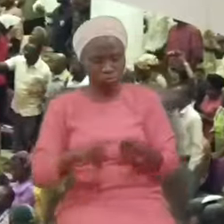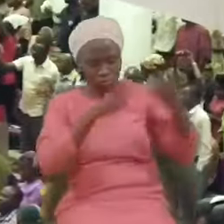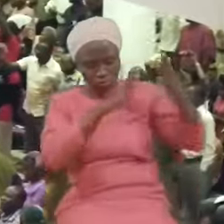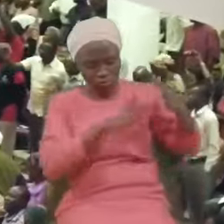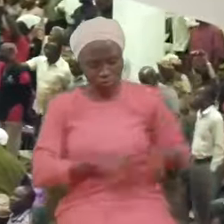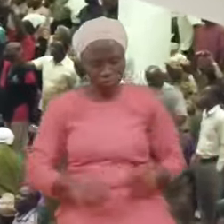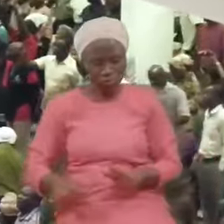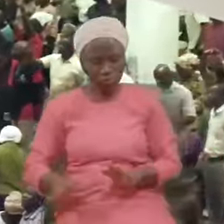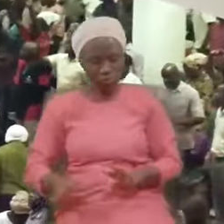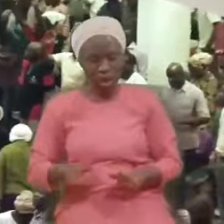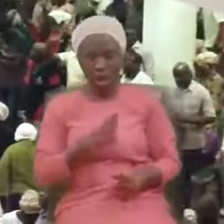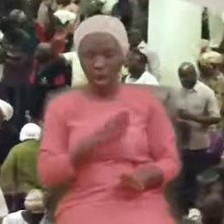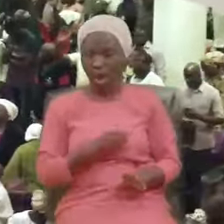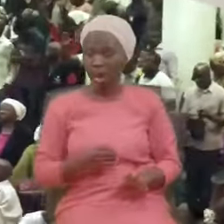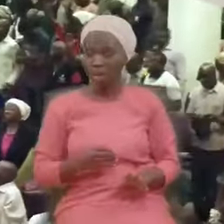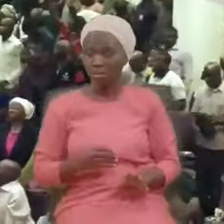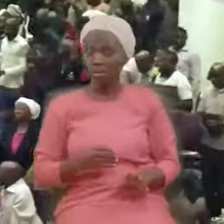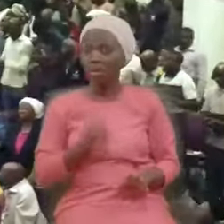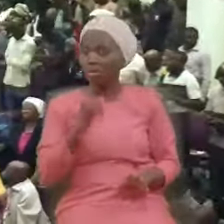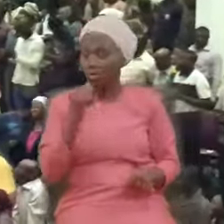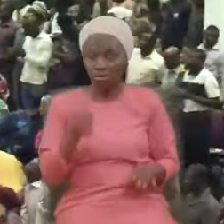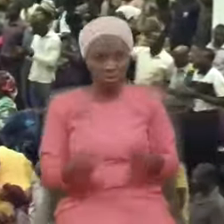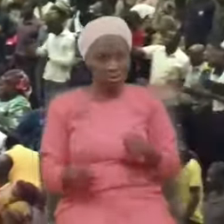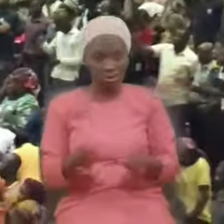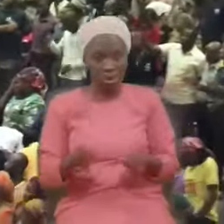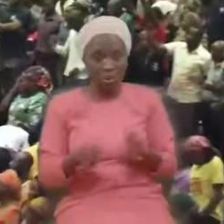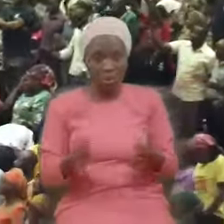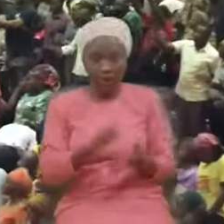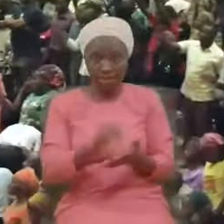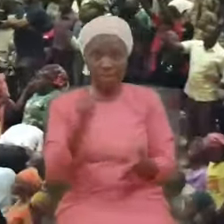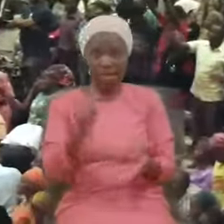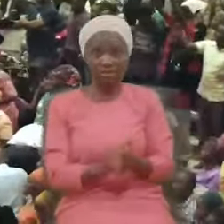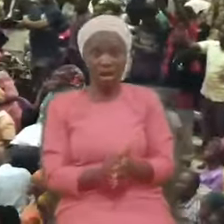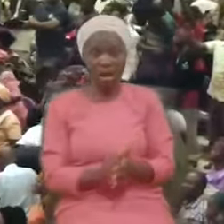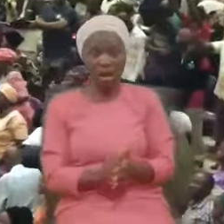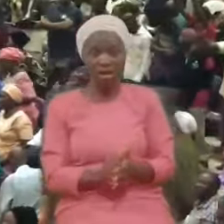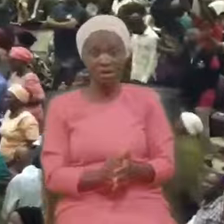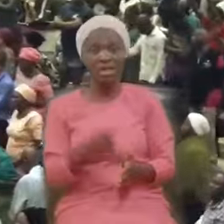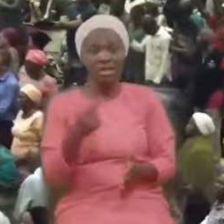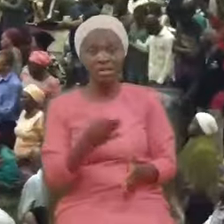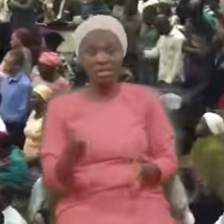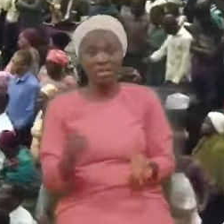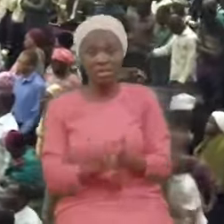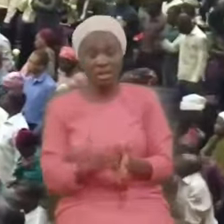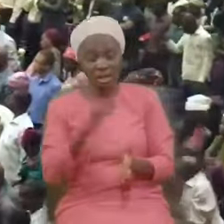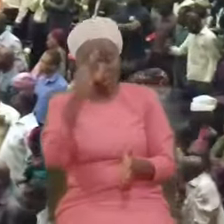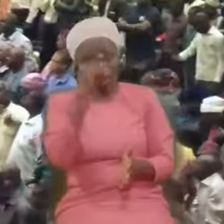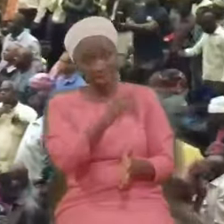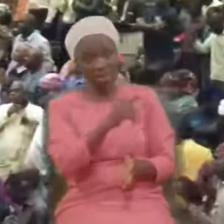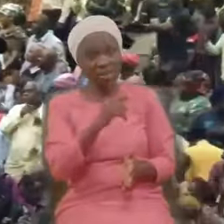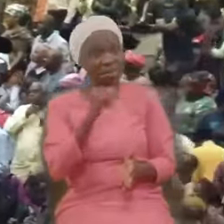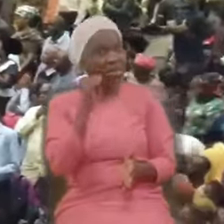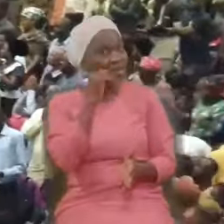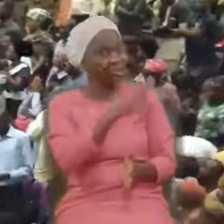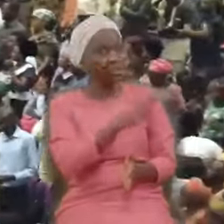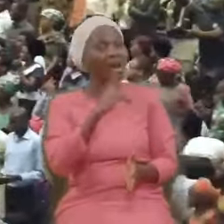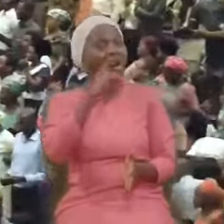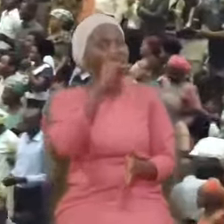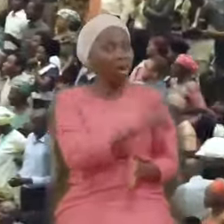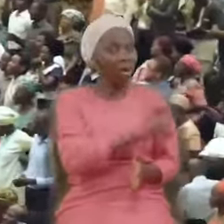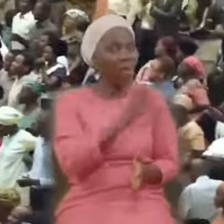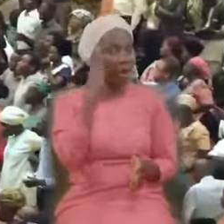doubt in his heart, but shall believe that those things which he says shall come to pass,